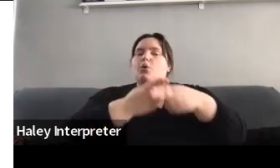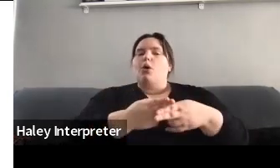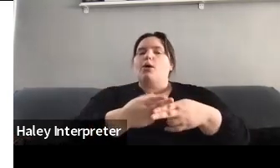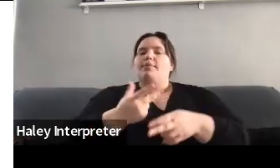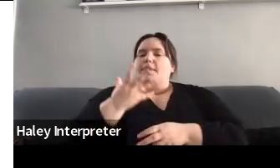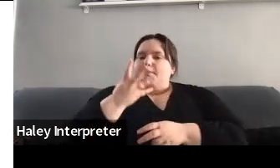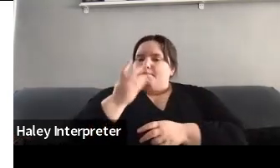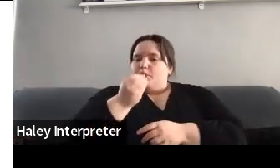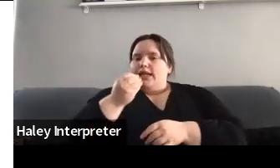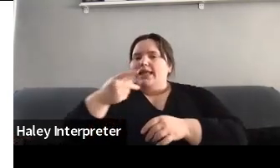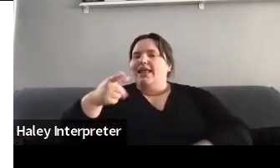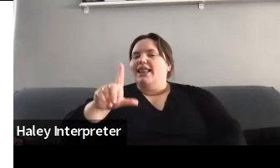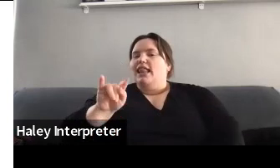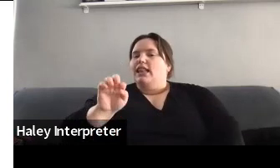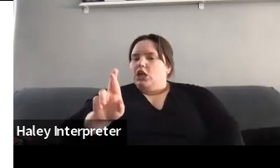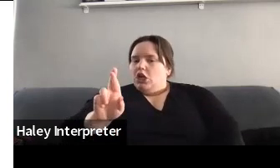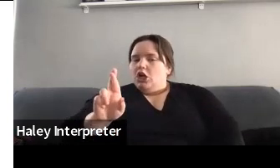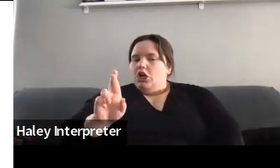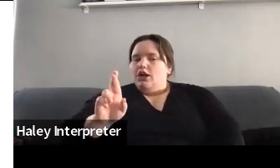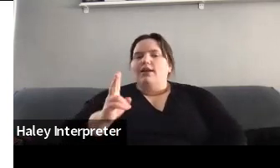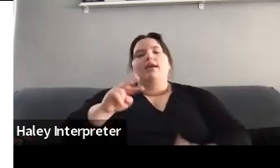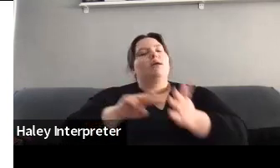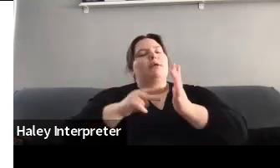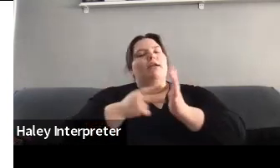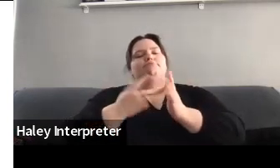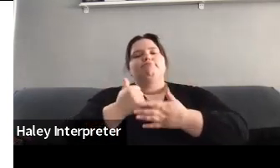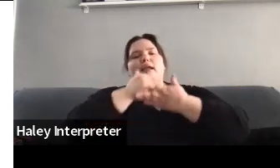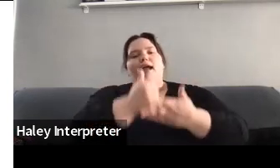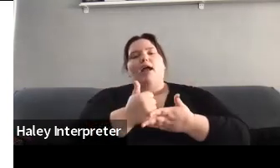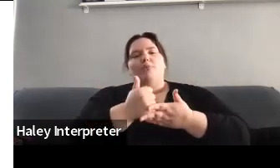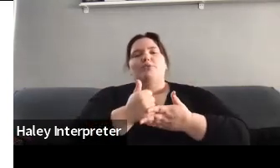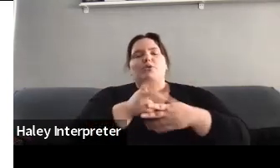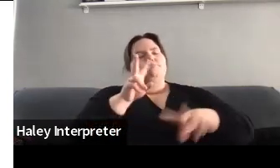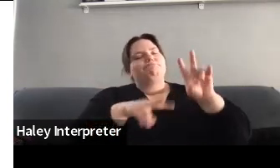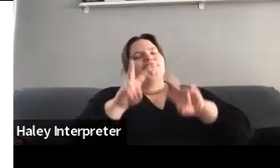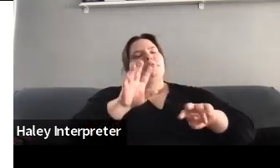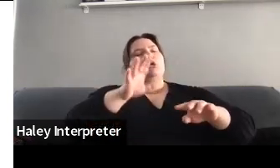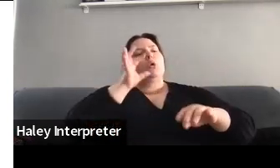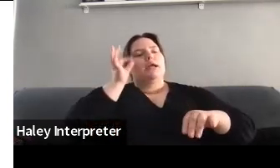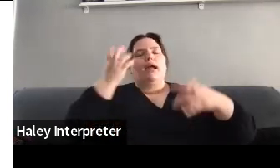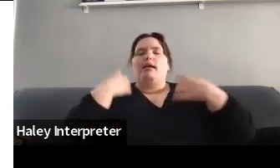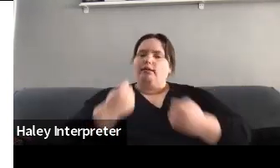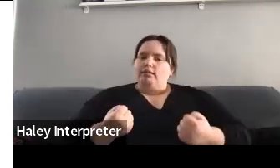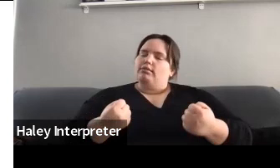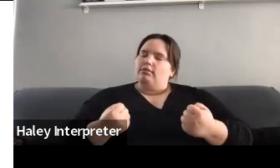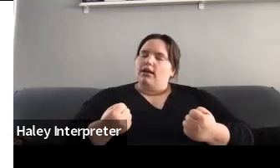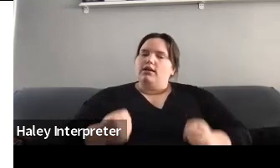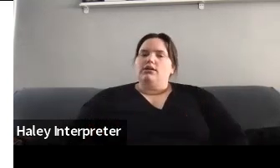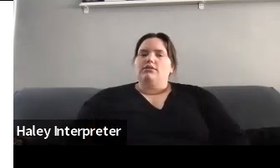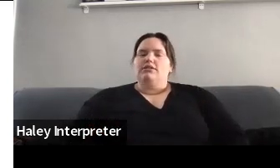is meant to help you monitor your cat's health. Um, so,